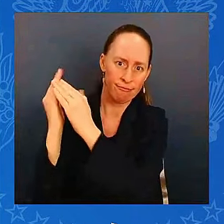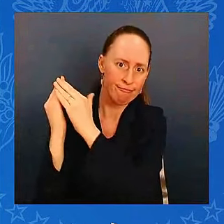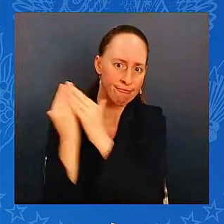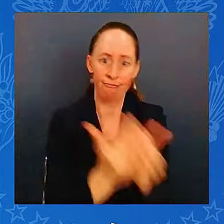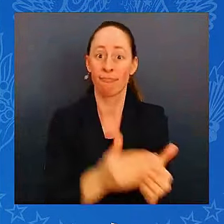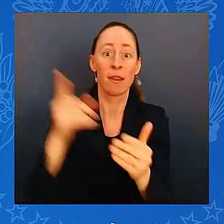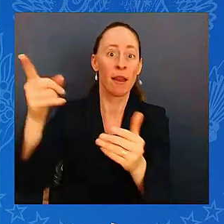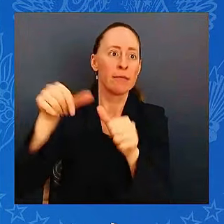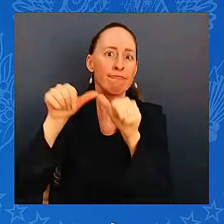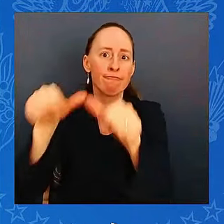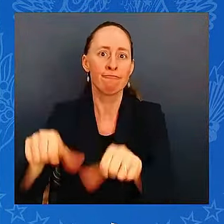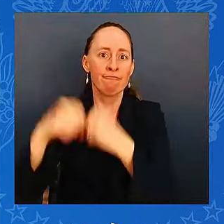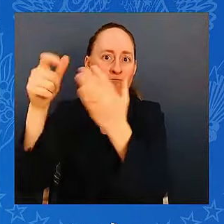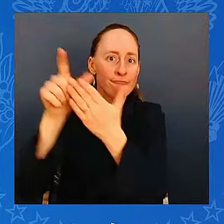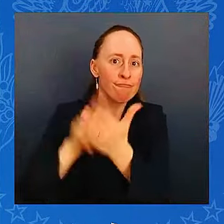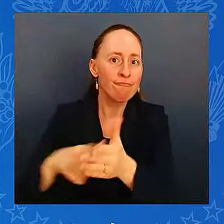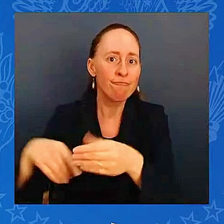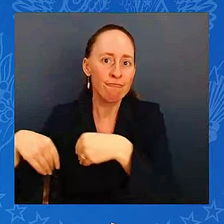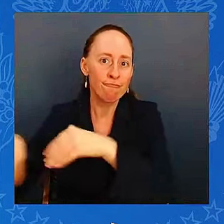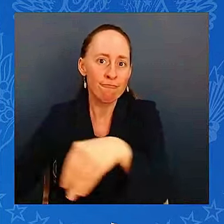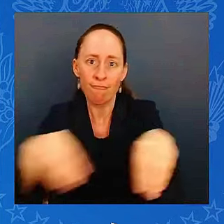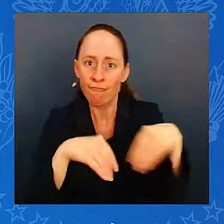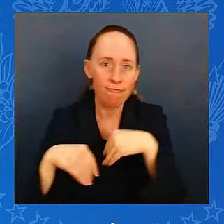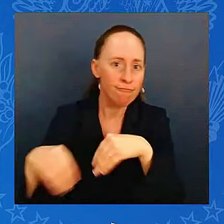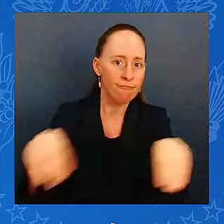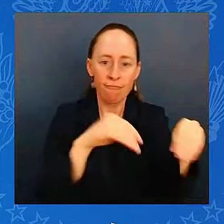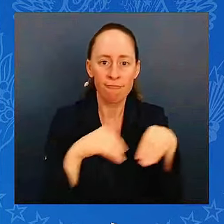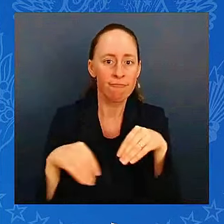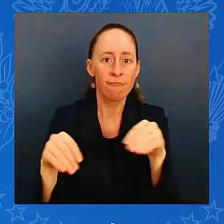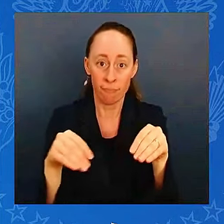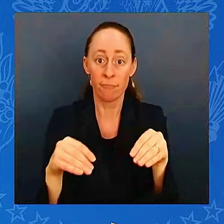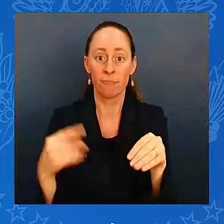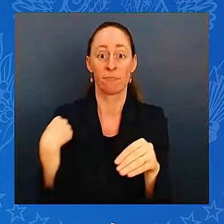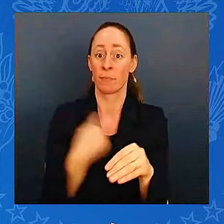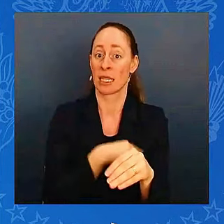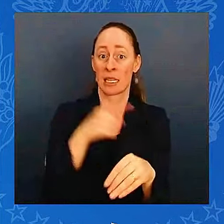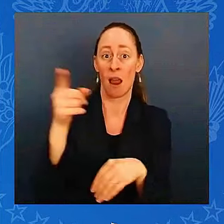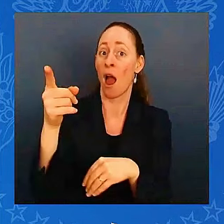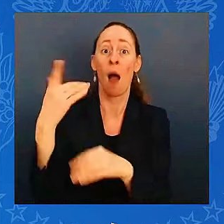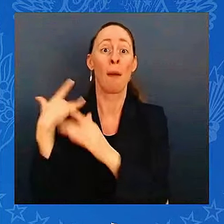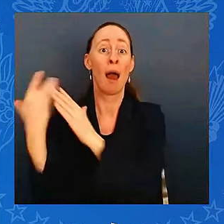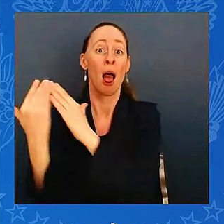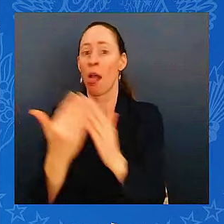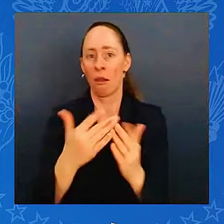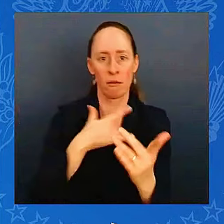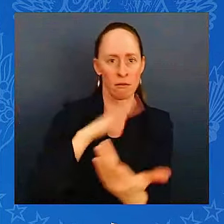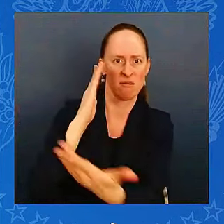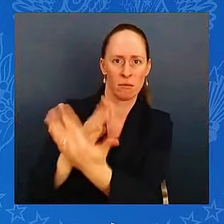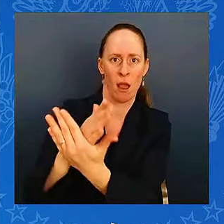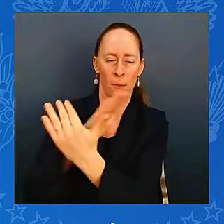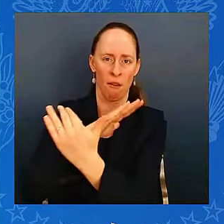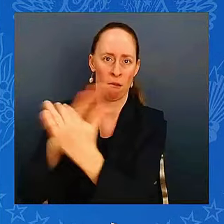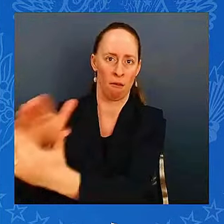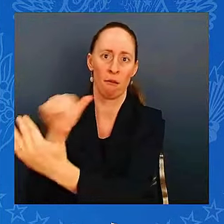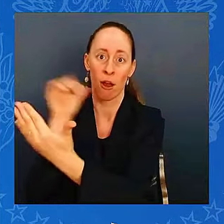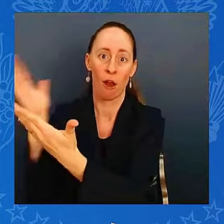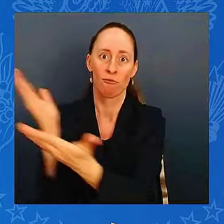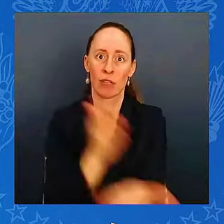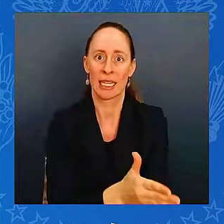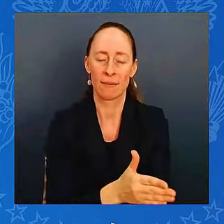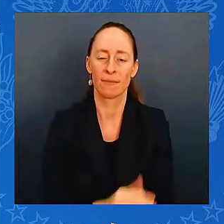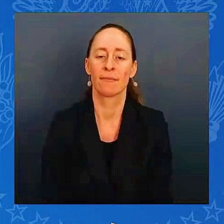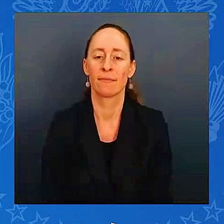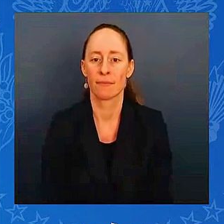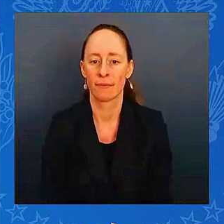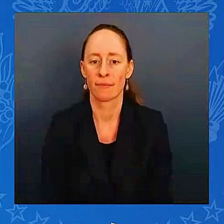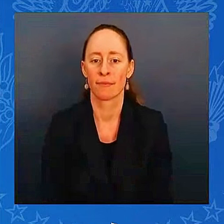other transit routes to the traffic of synthetic drugs and their precursors. As mentioned by my colleague of the Dominican